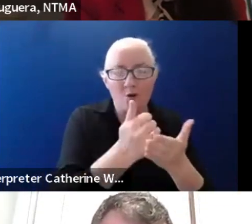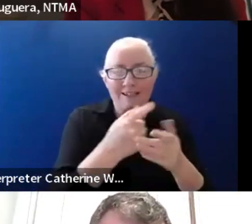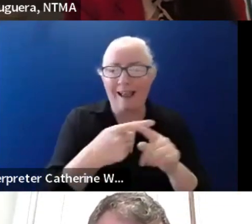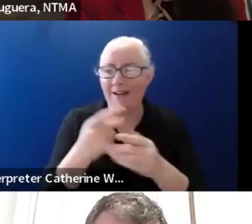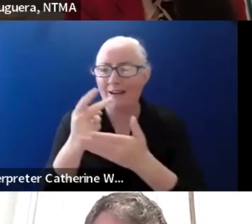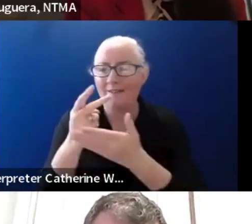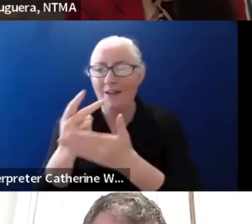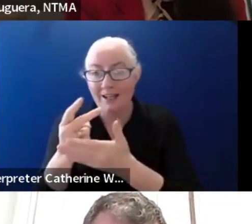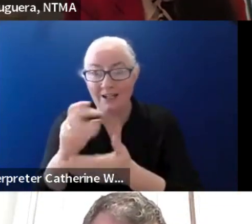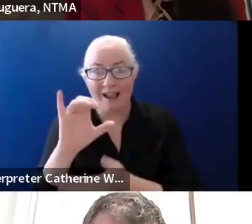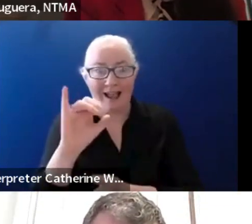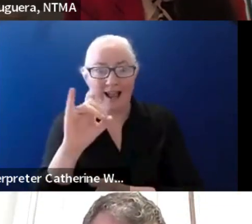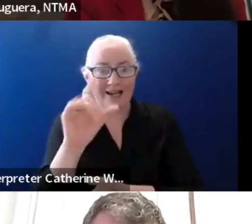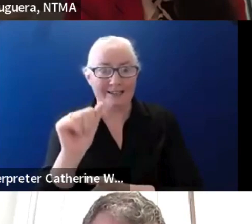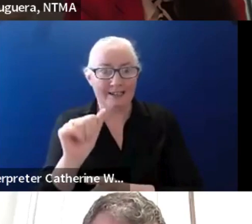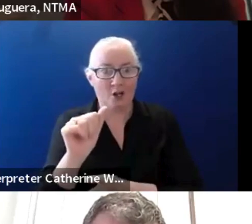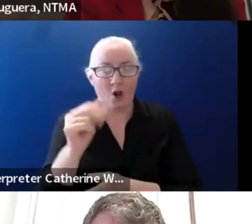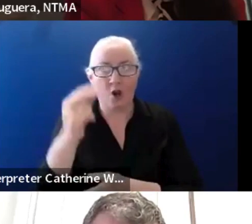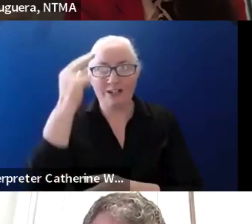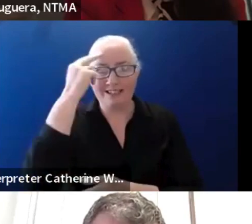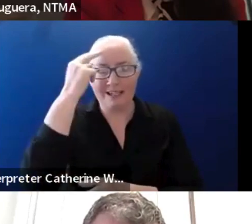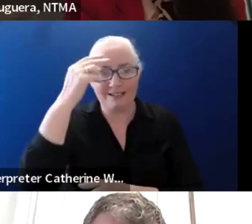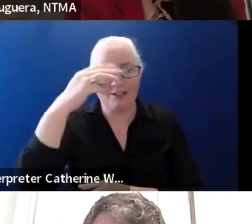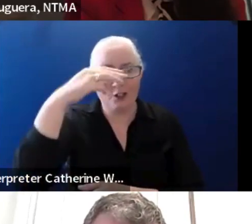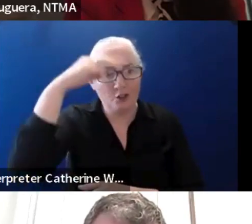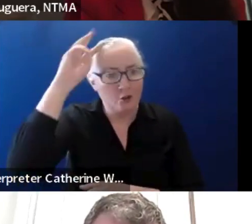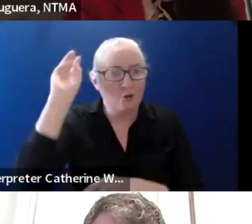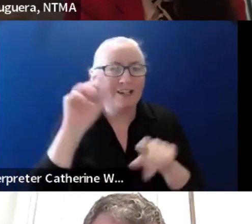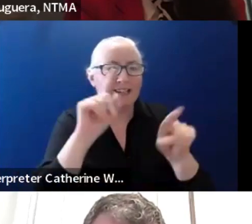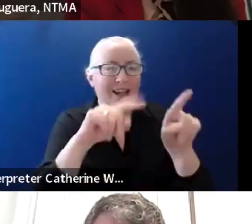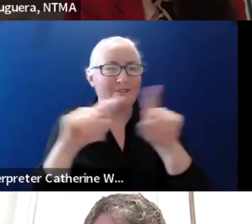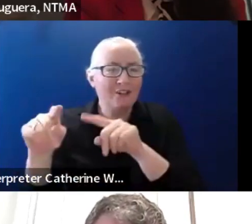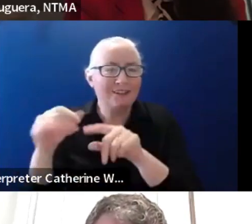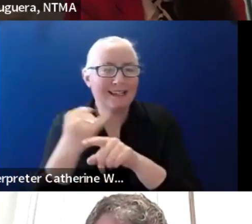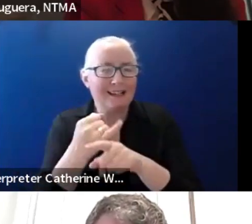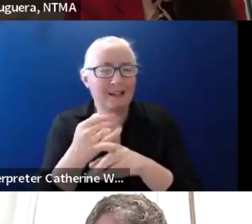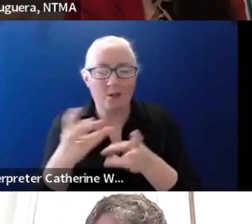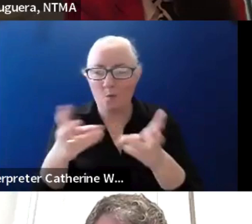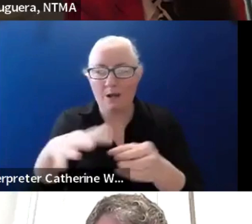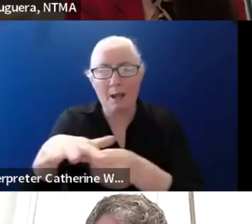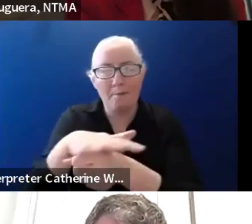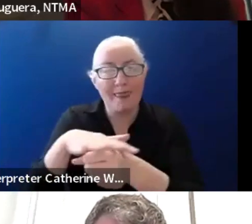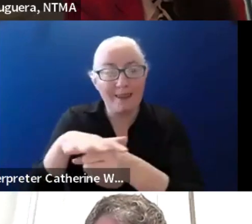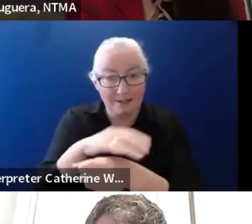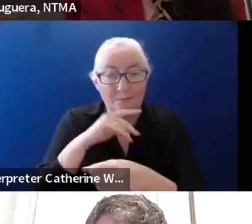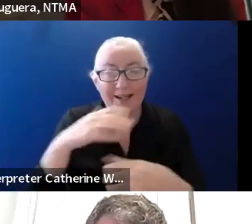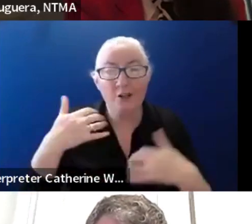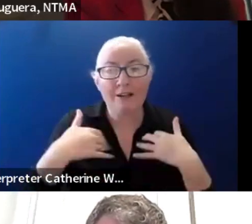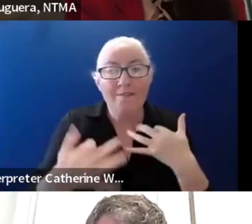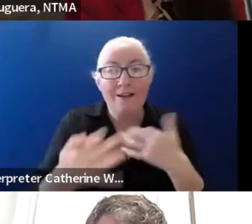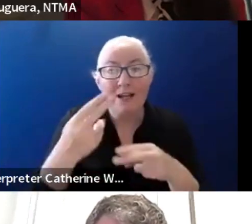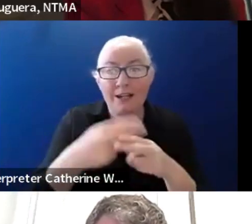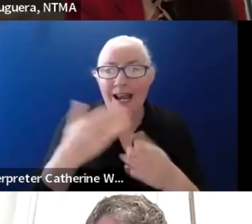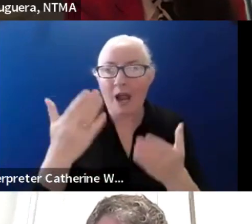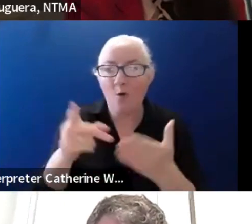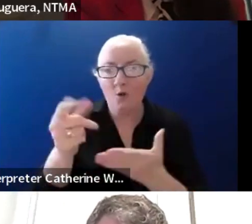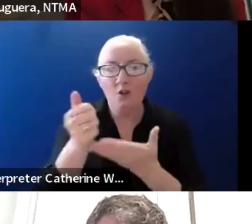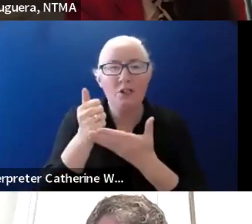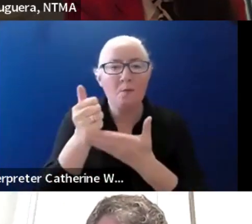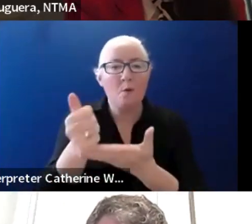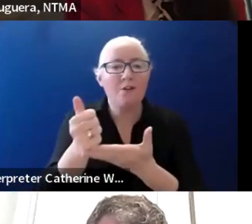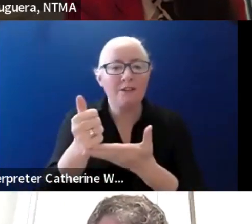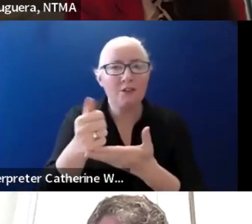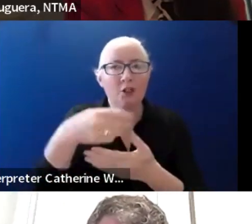IDA to understand neurodiversity in the workplace. It'd be very interesting to hear a little more about how do you support